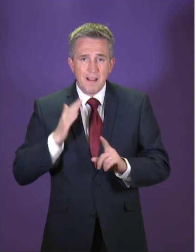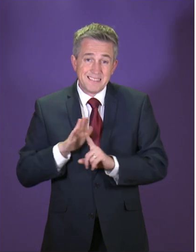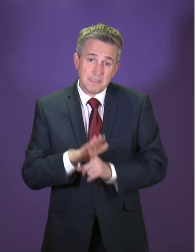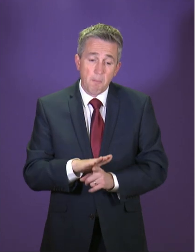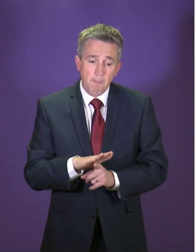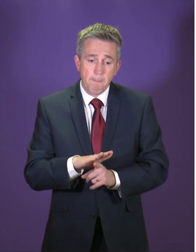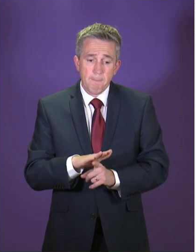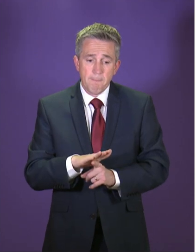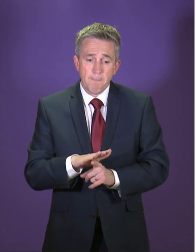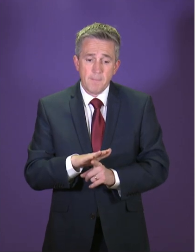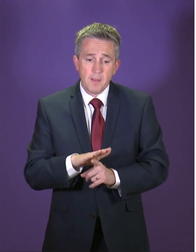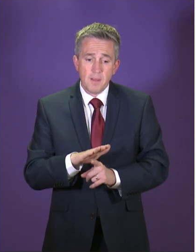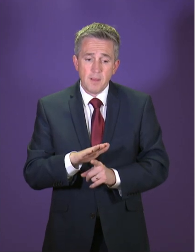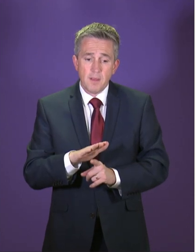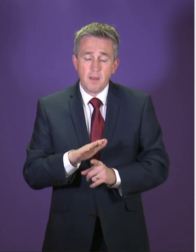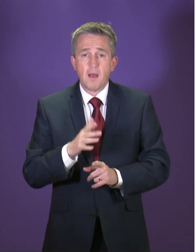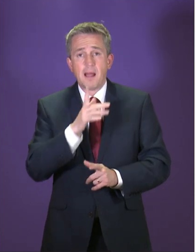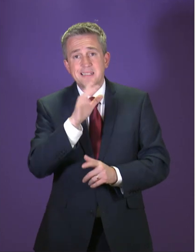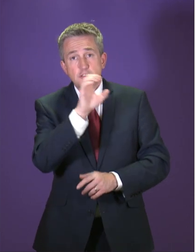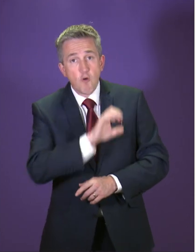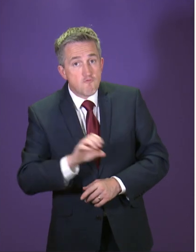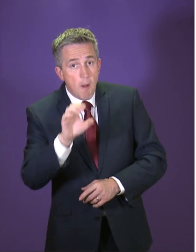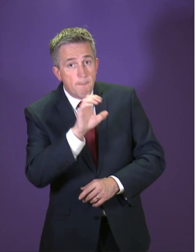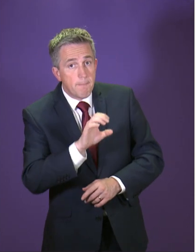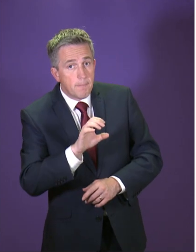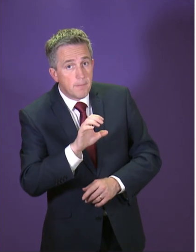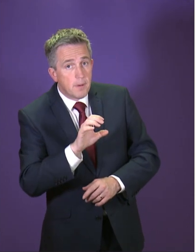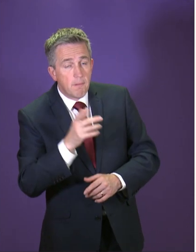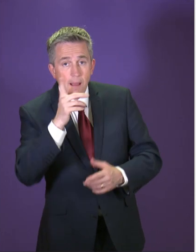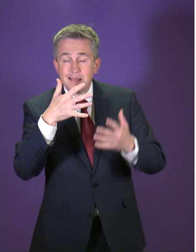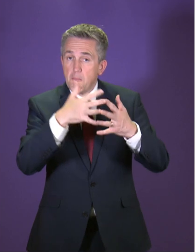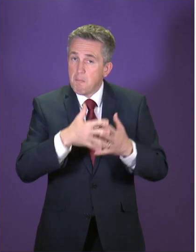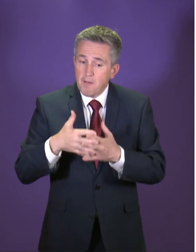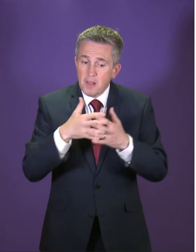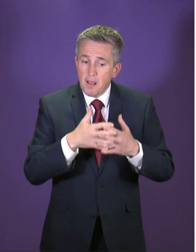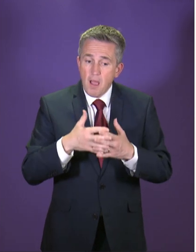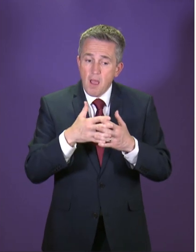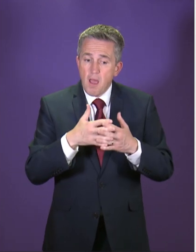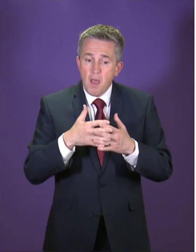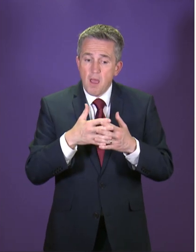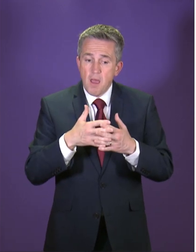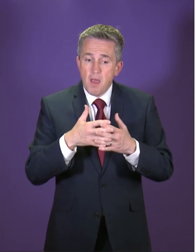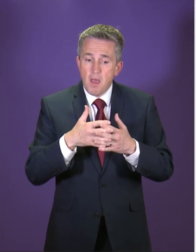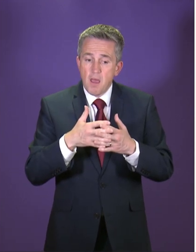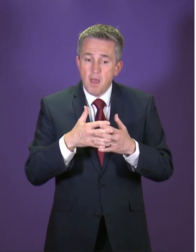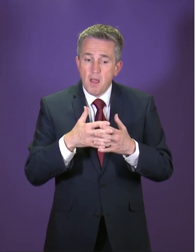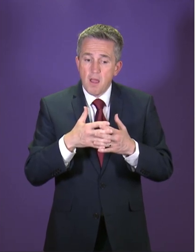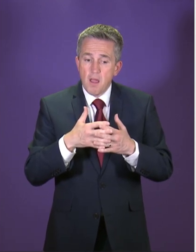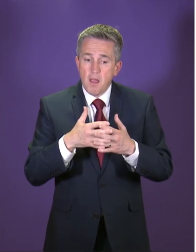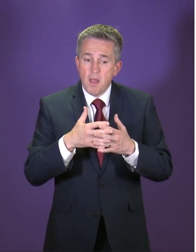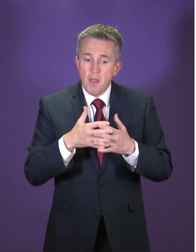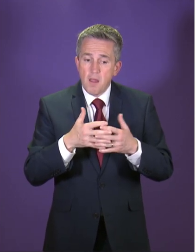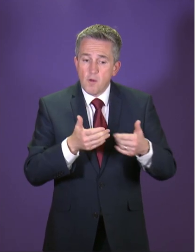And of course, my brothers in Europe and in the Americas also have the